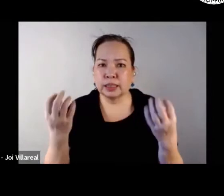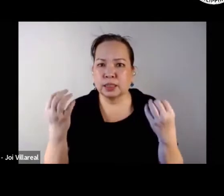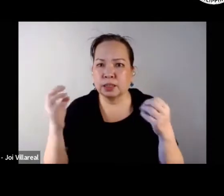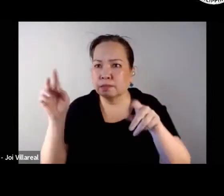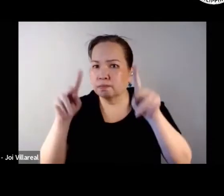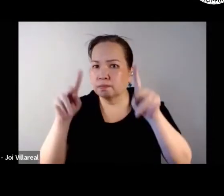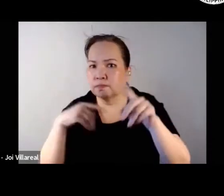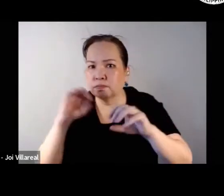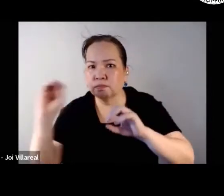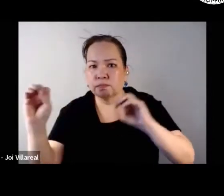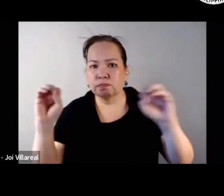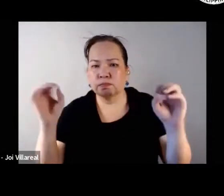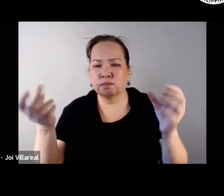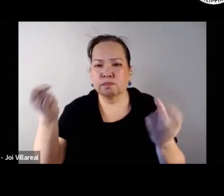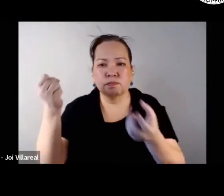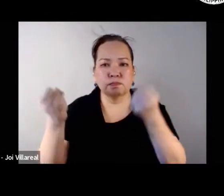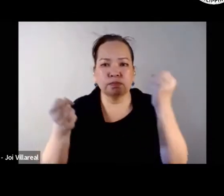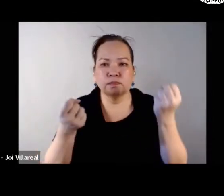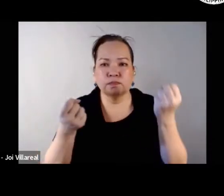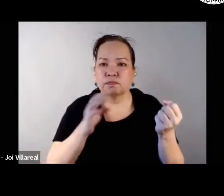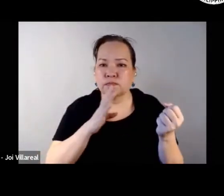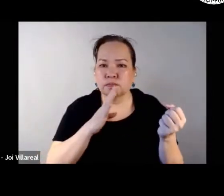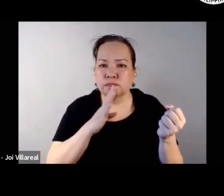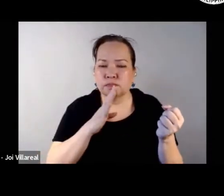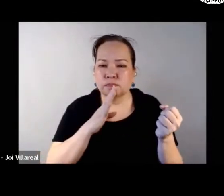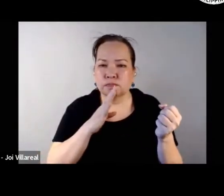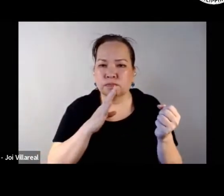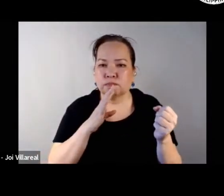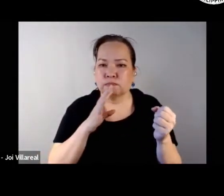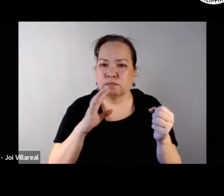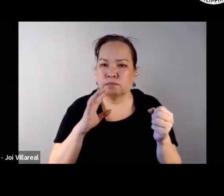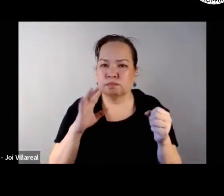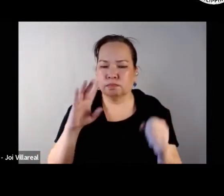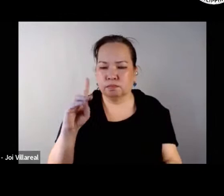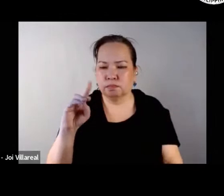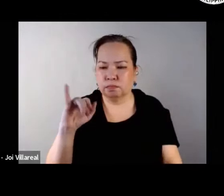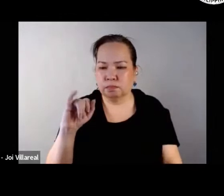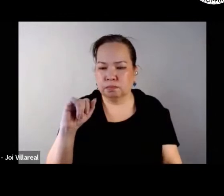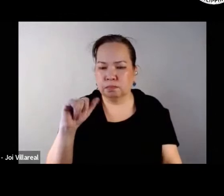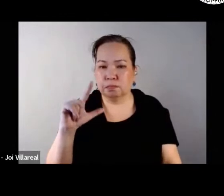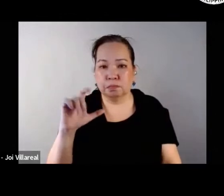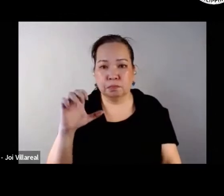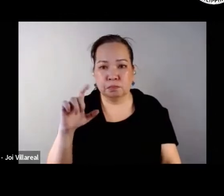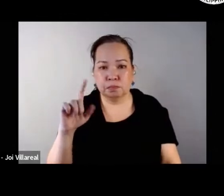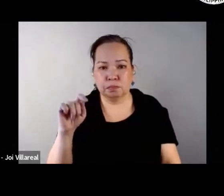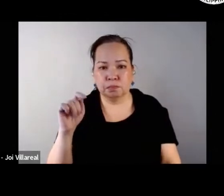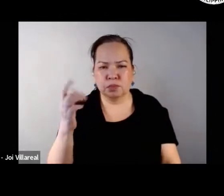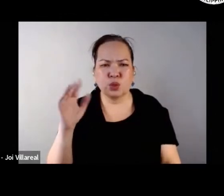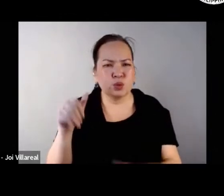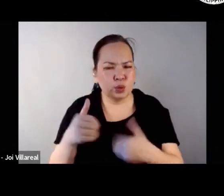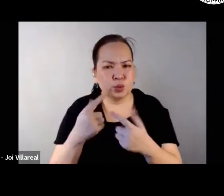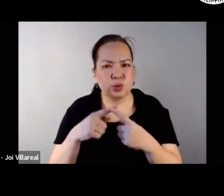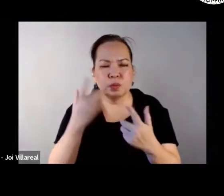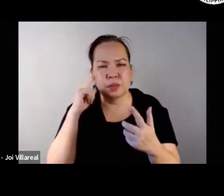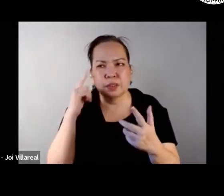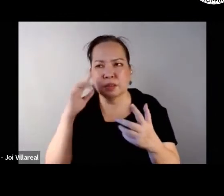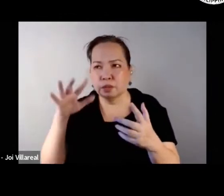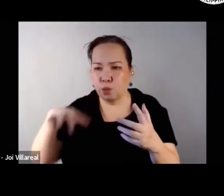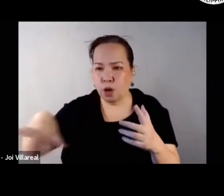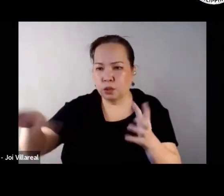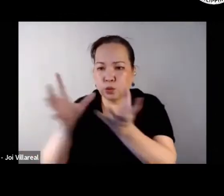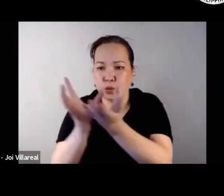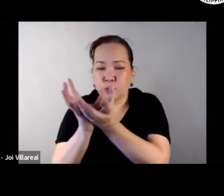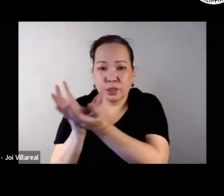different dialects, no? So paano yon? Siguro sa isang community na homogeneous,